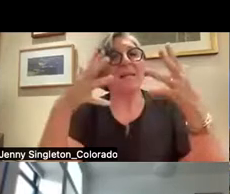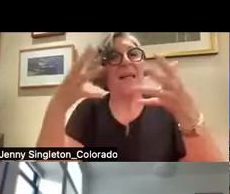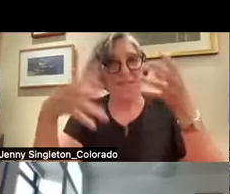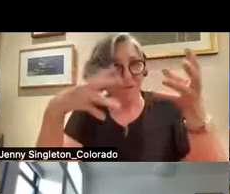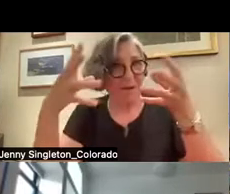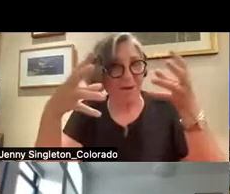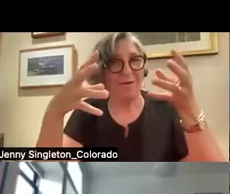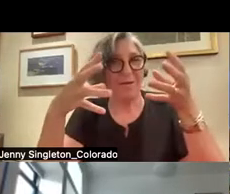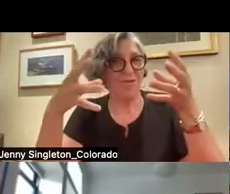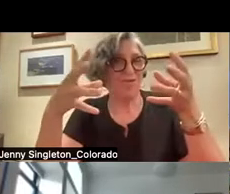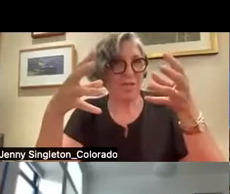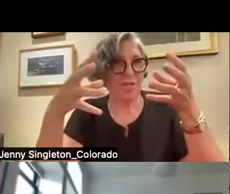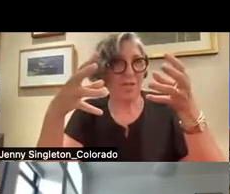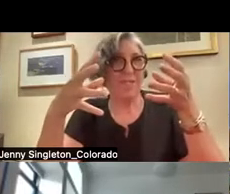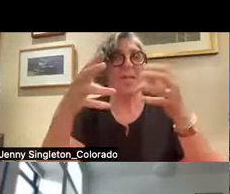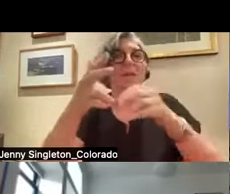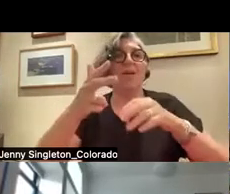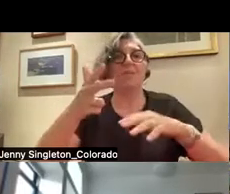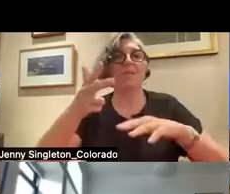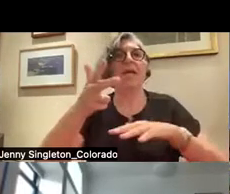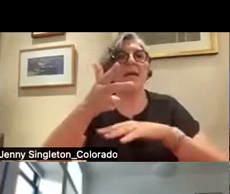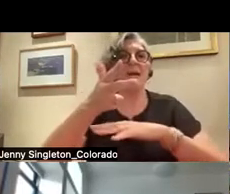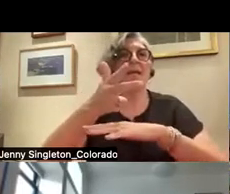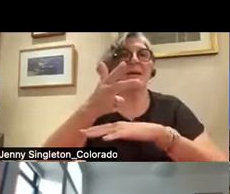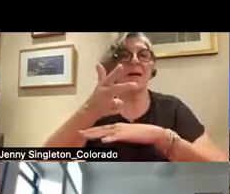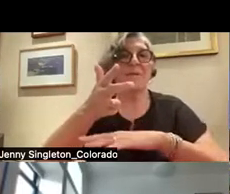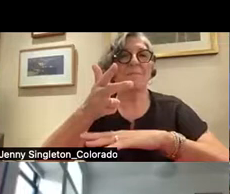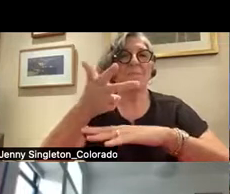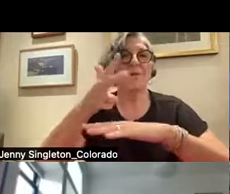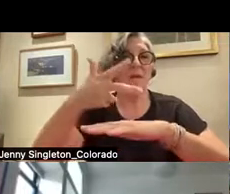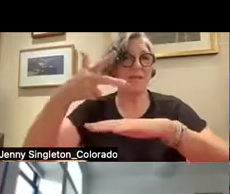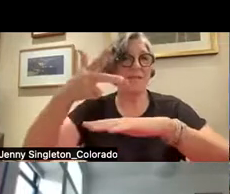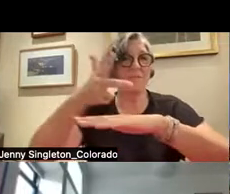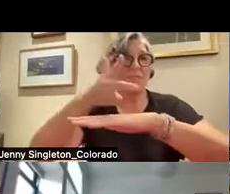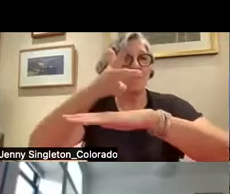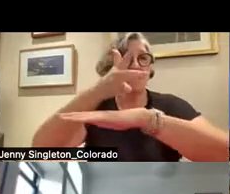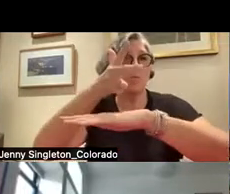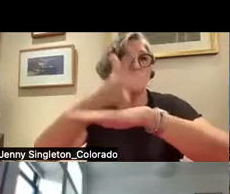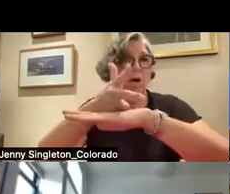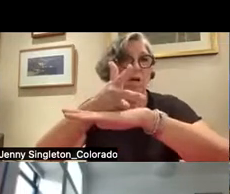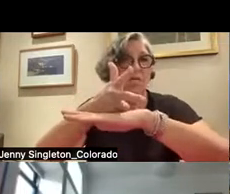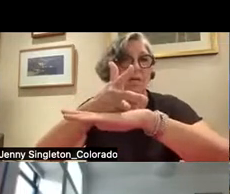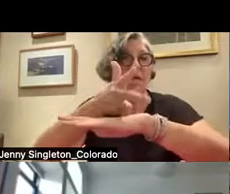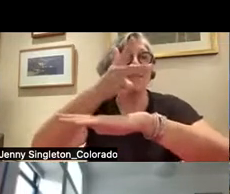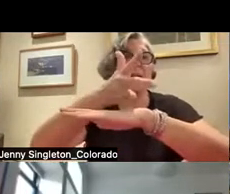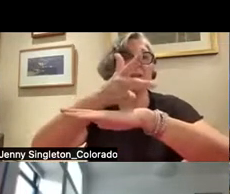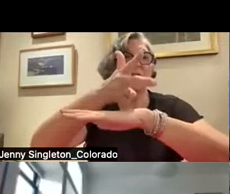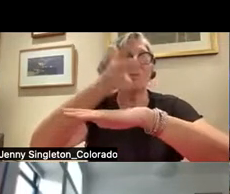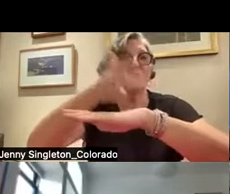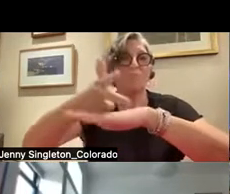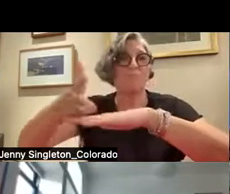in the classifier constructions, you can, so like this is a vehicle that's parked, and